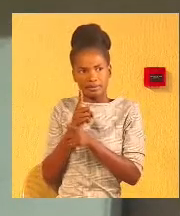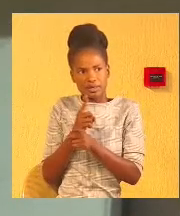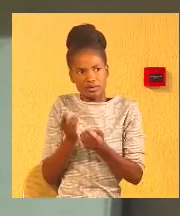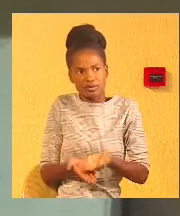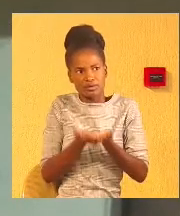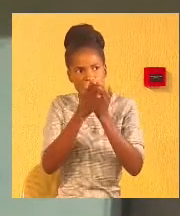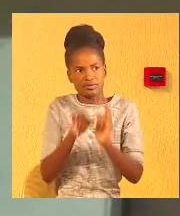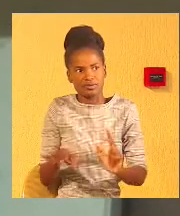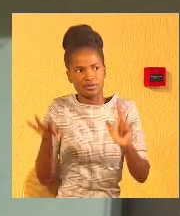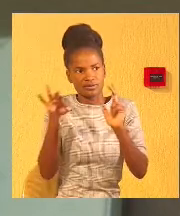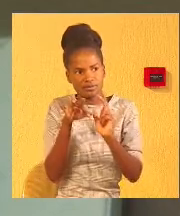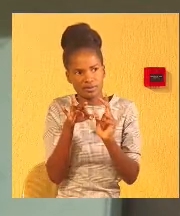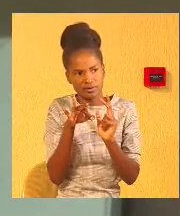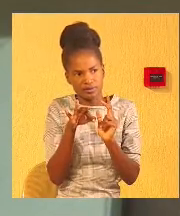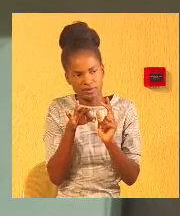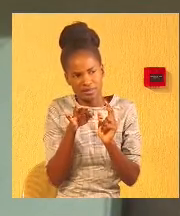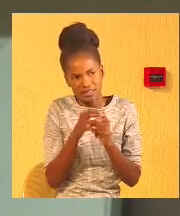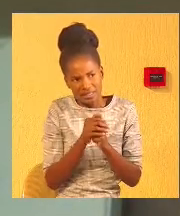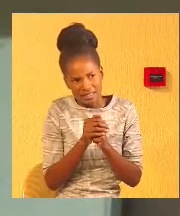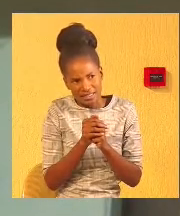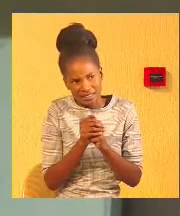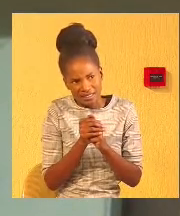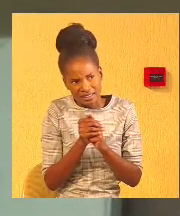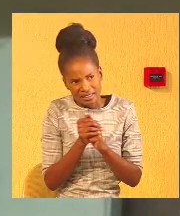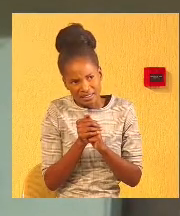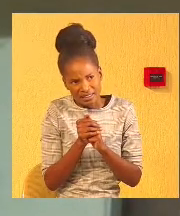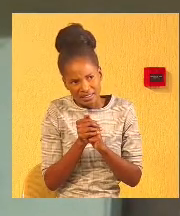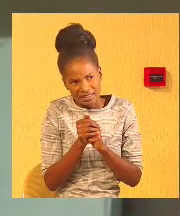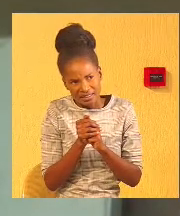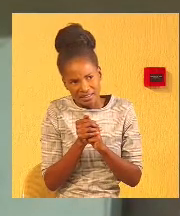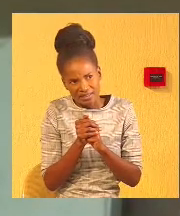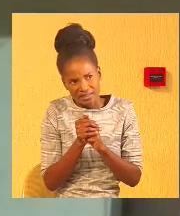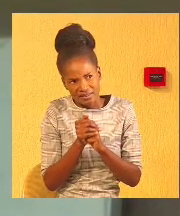farmers? The farmers don't need a package or whatever. We need